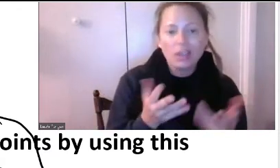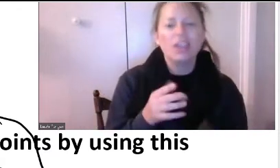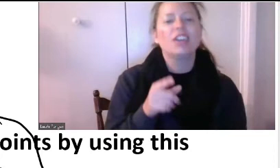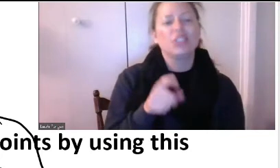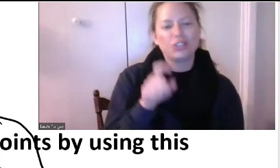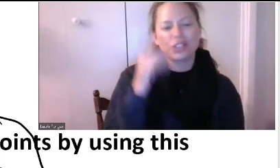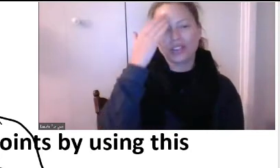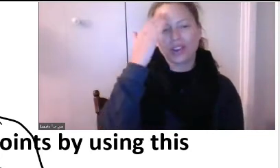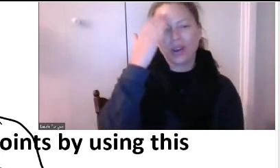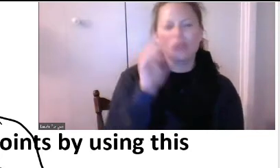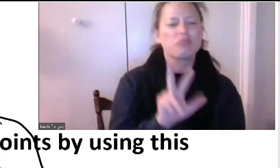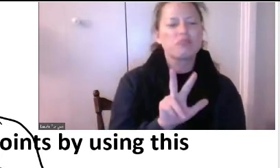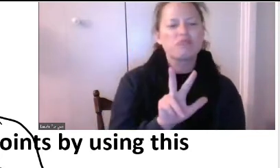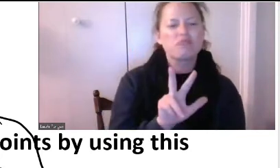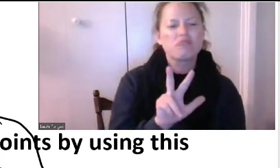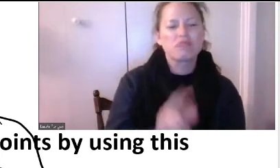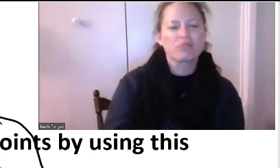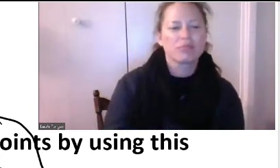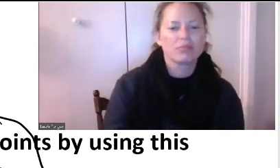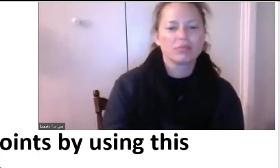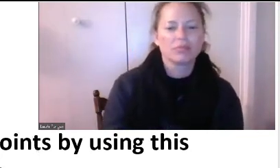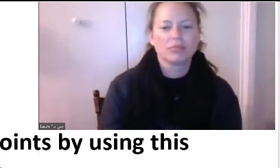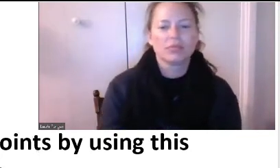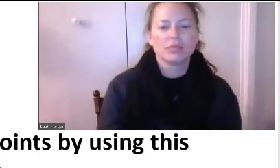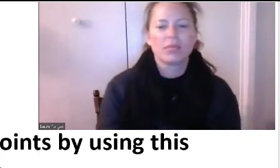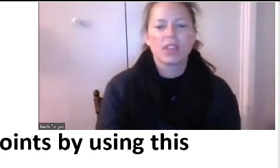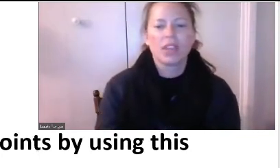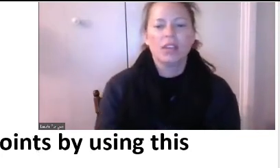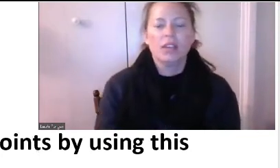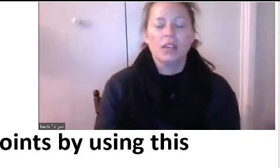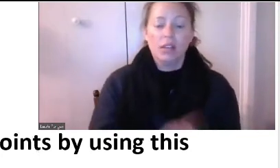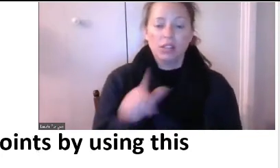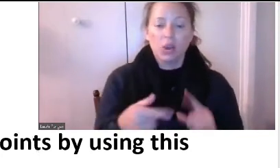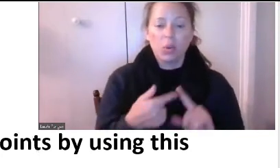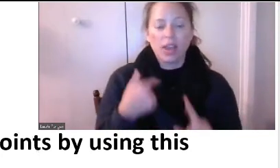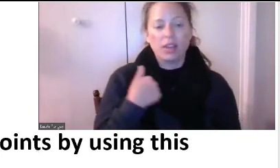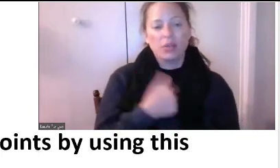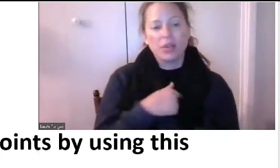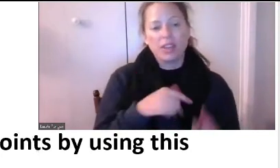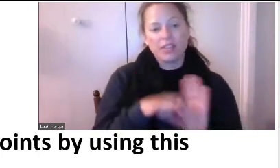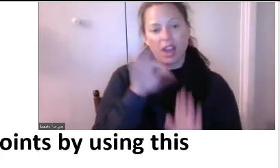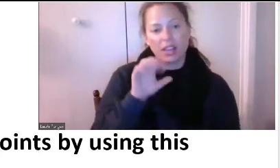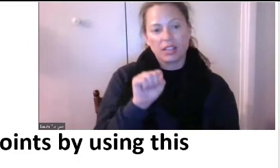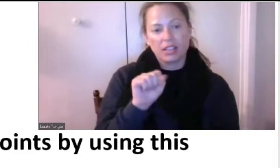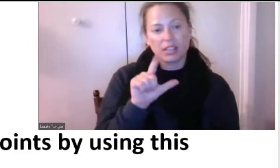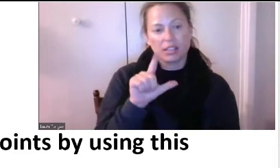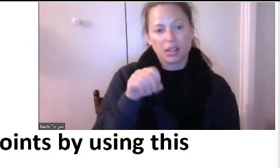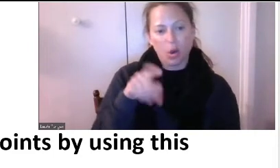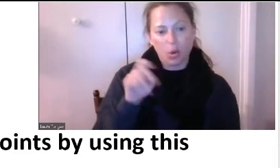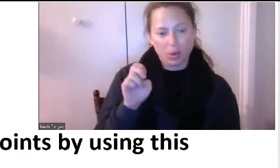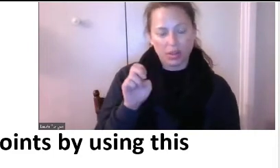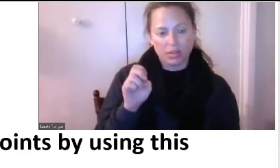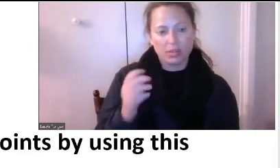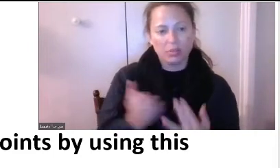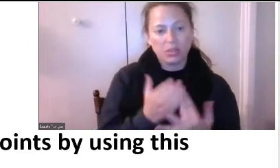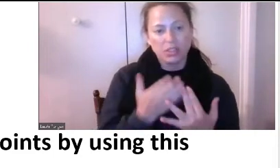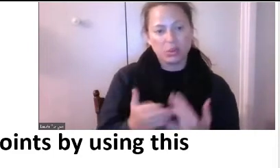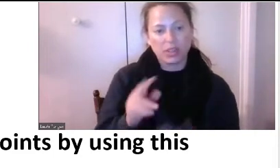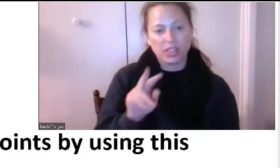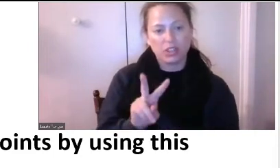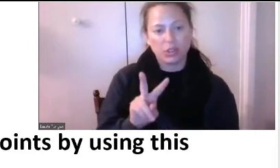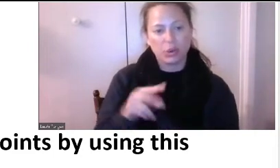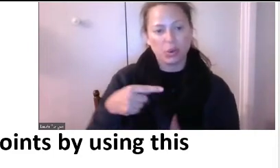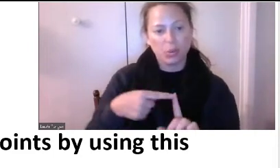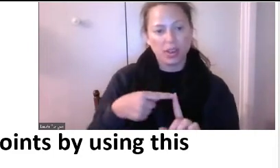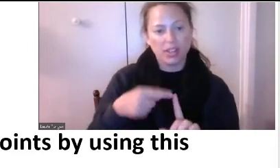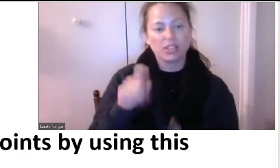that's 3. Okay, so when we are finding the slope between 2 points, you need to know which is